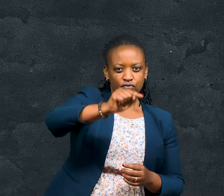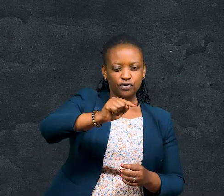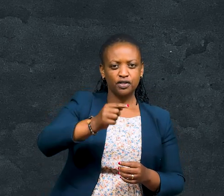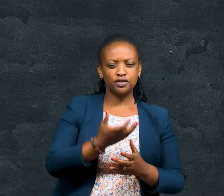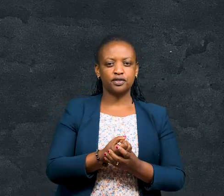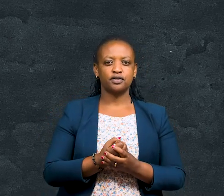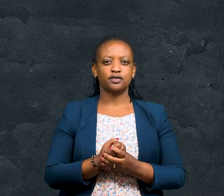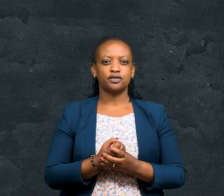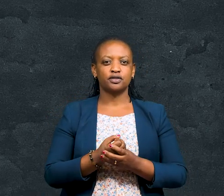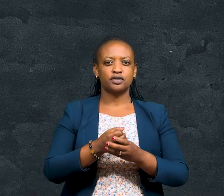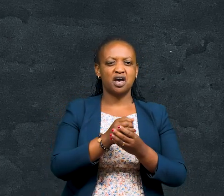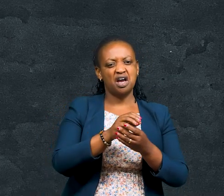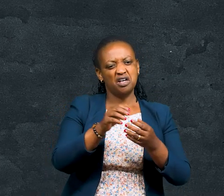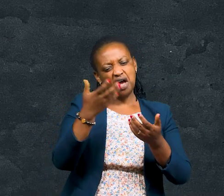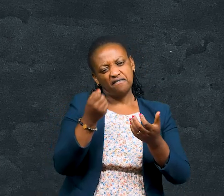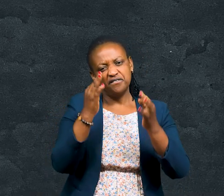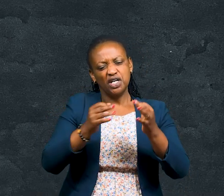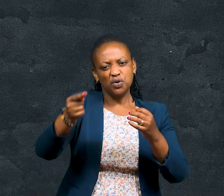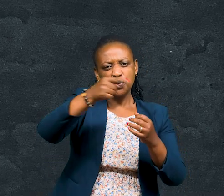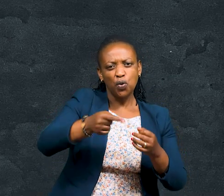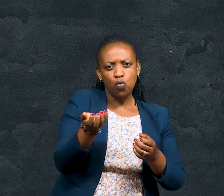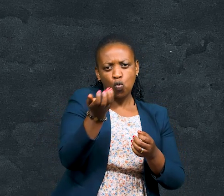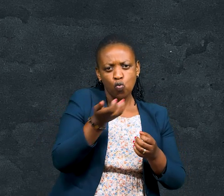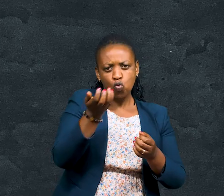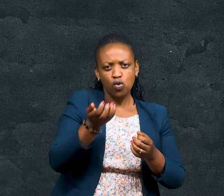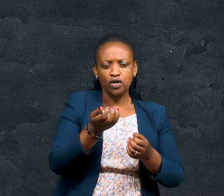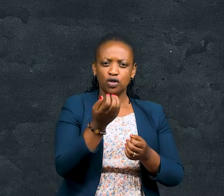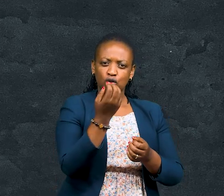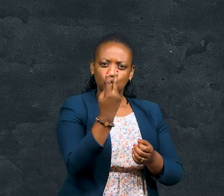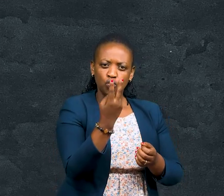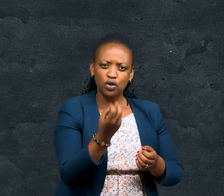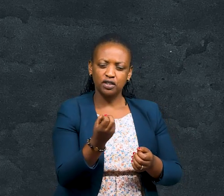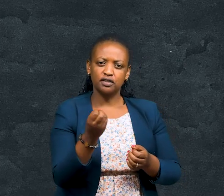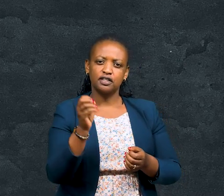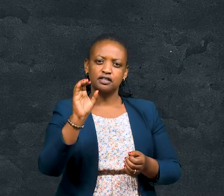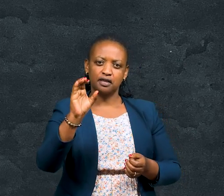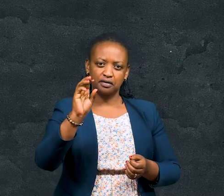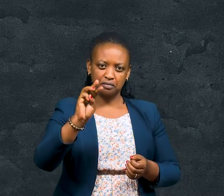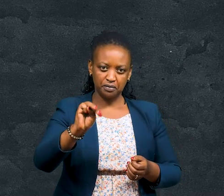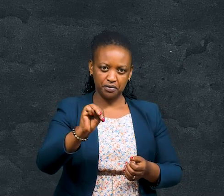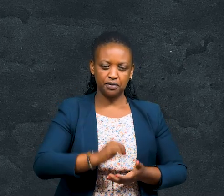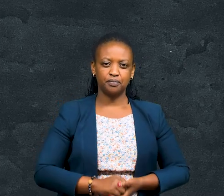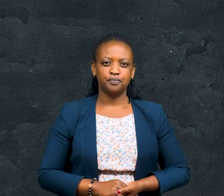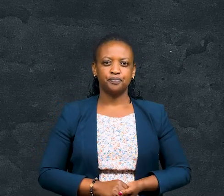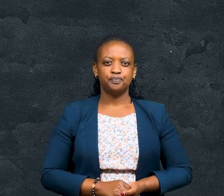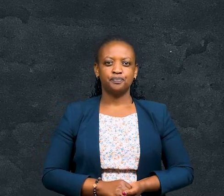circumference of a circular coin is 20 centimeters.